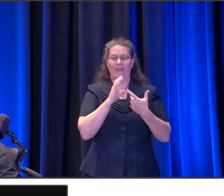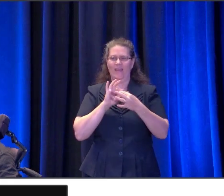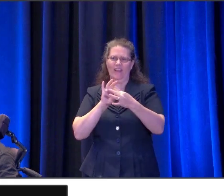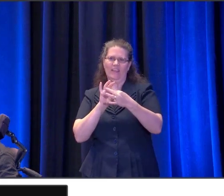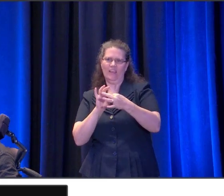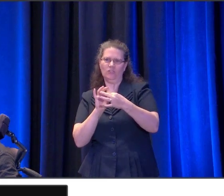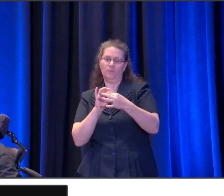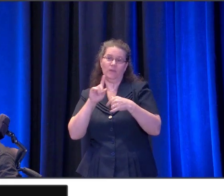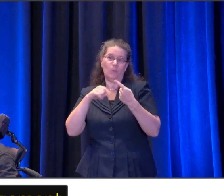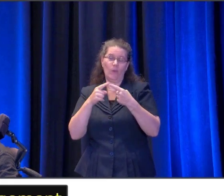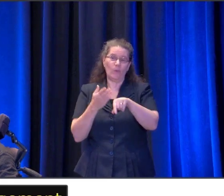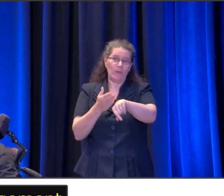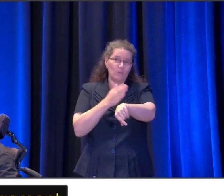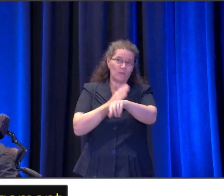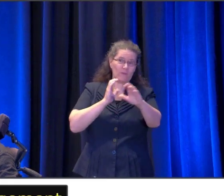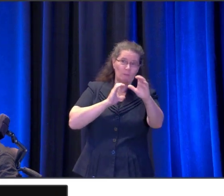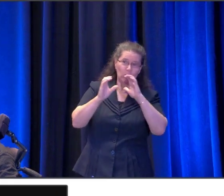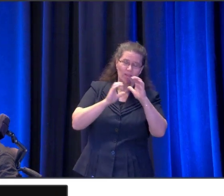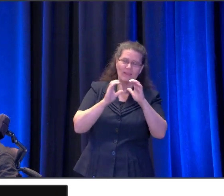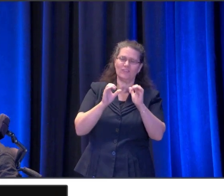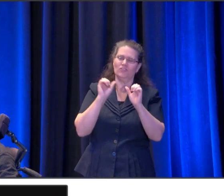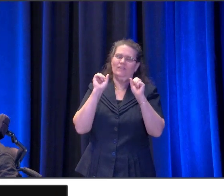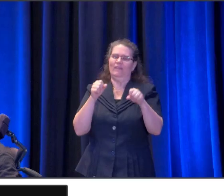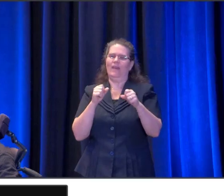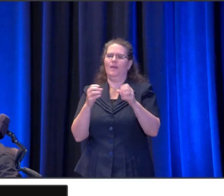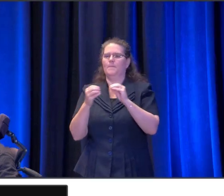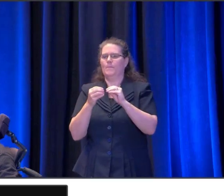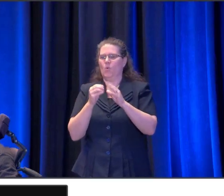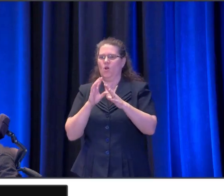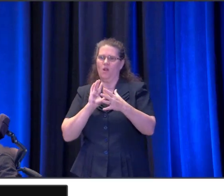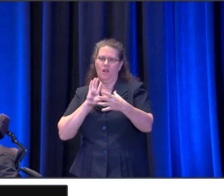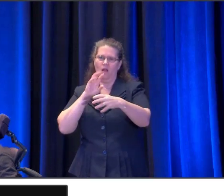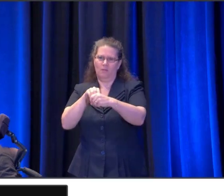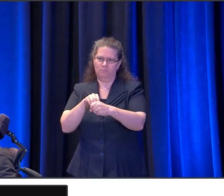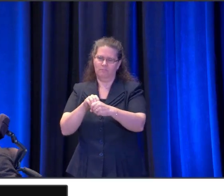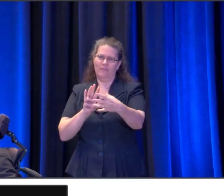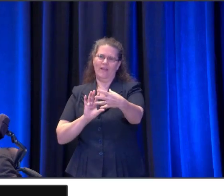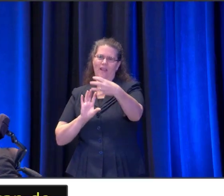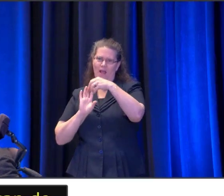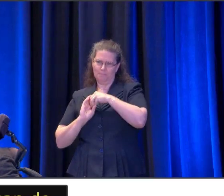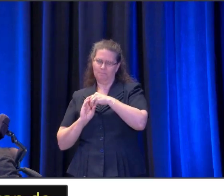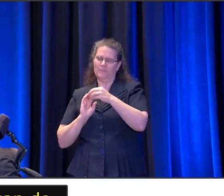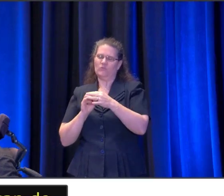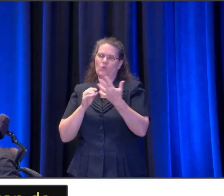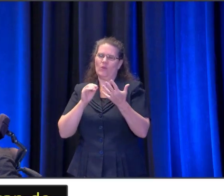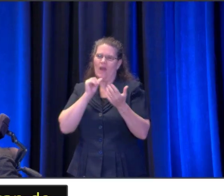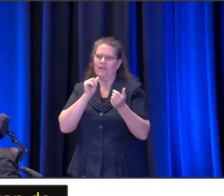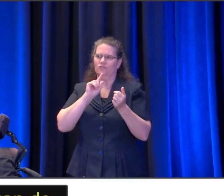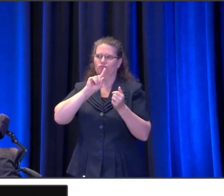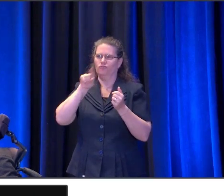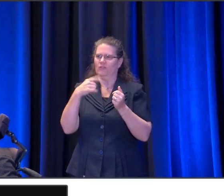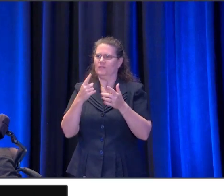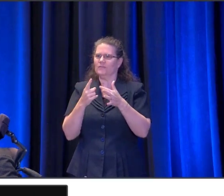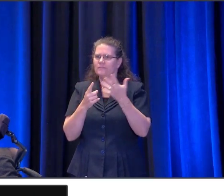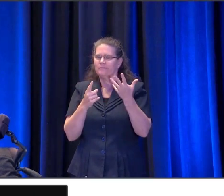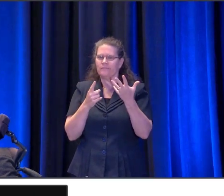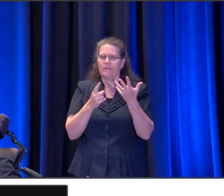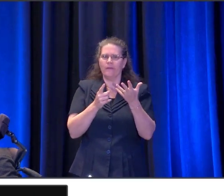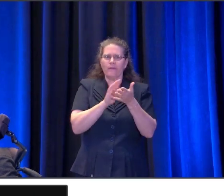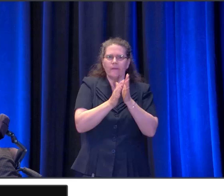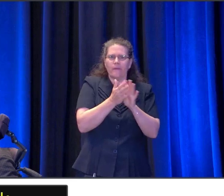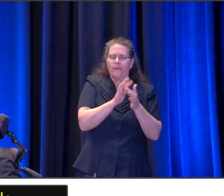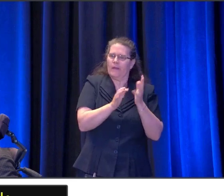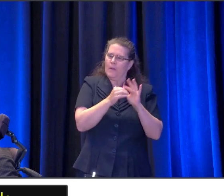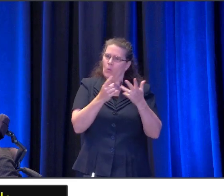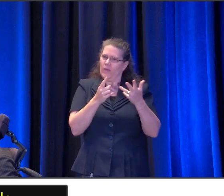And there's always ways that we can do better. It doesn't take away from the work that's been done, but it really just is an emphasis that we have to find ways, because we